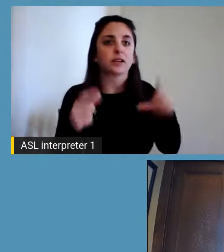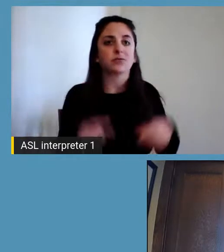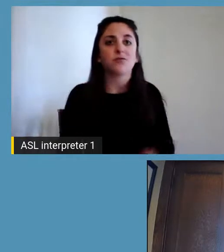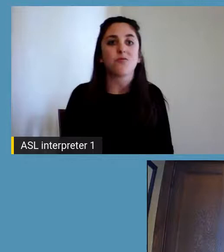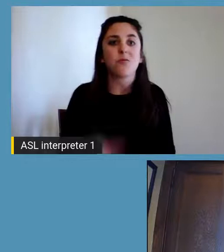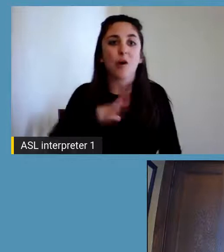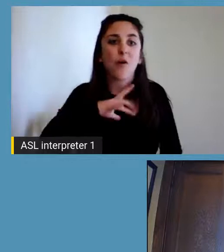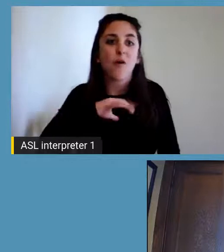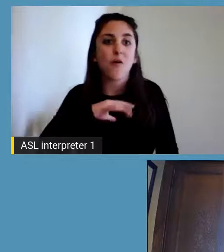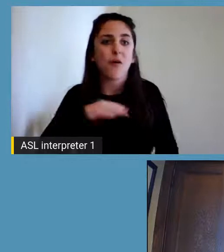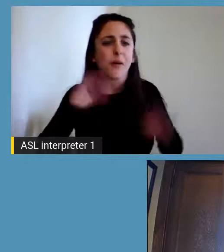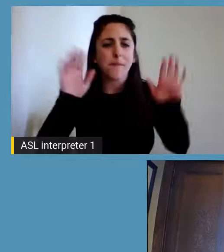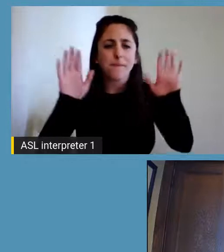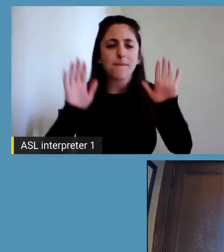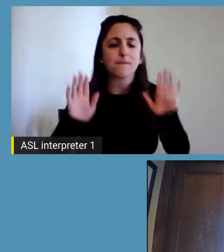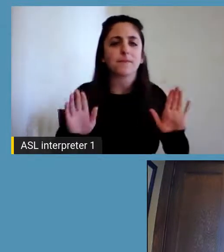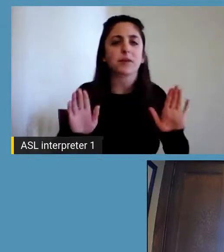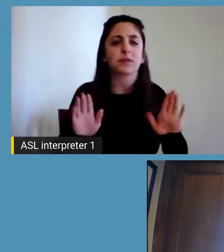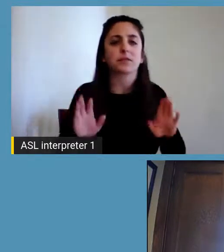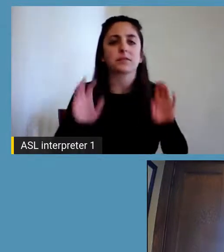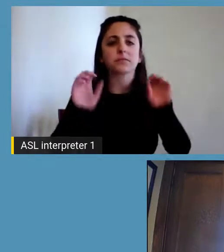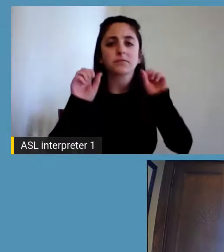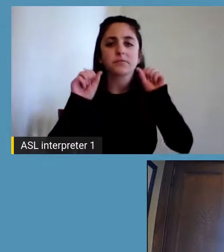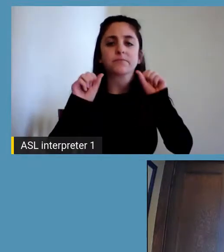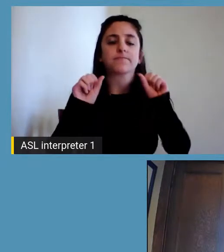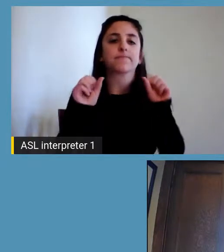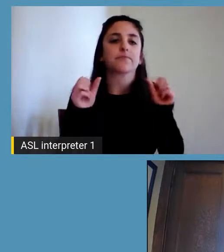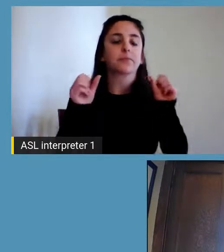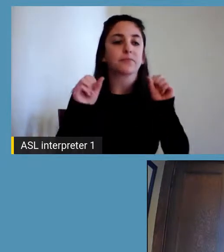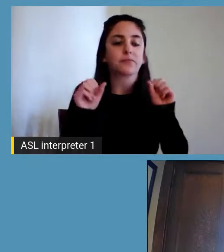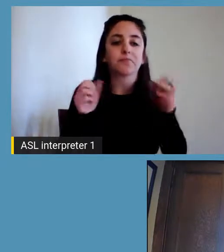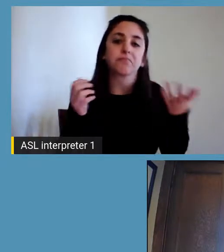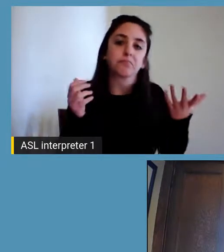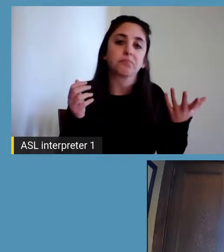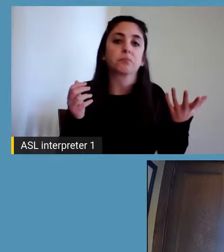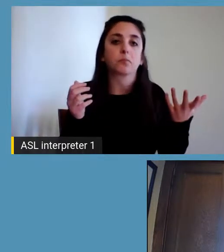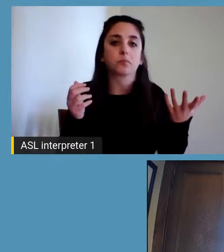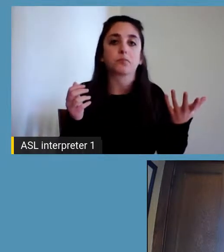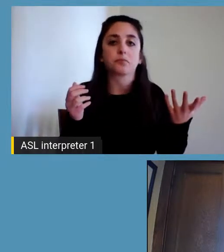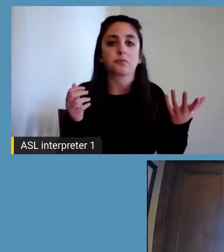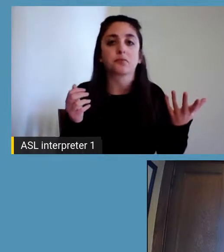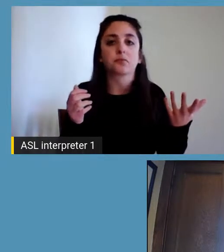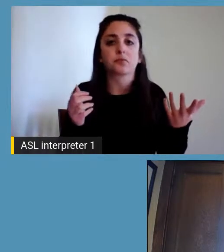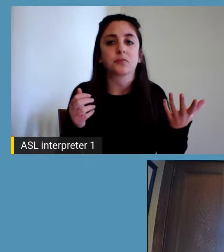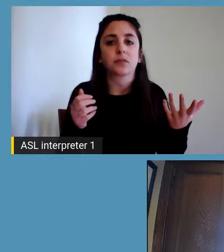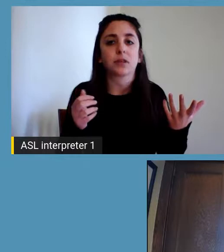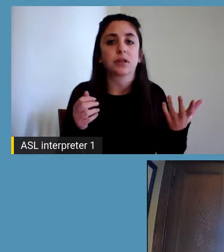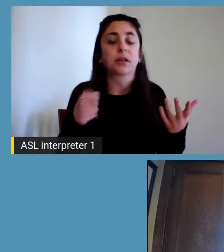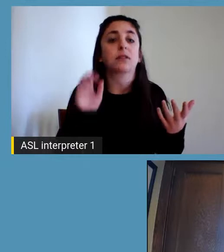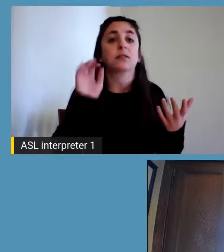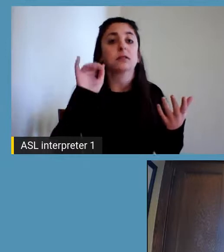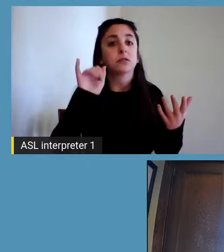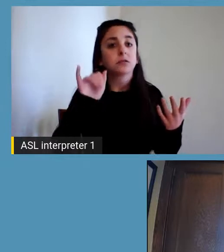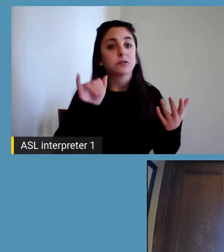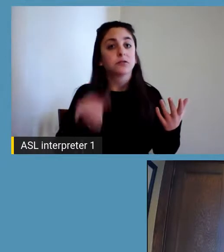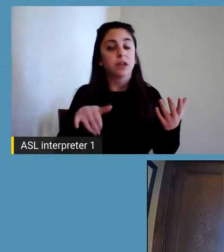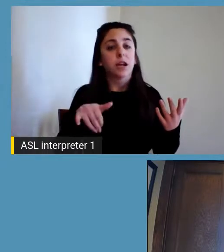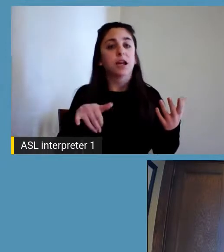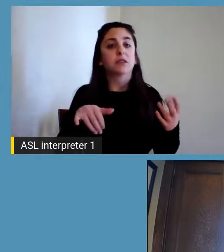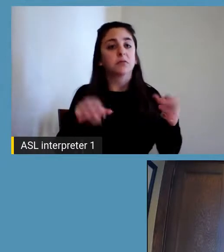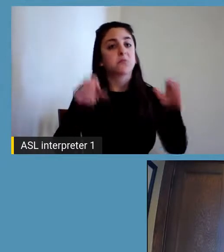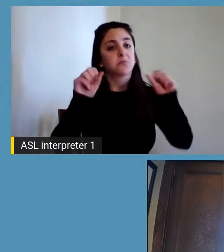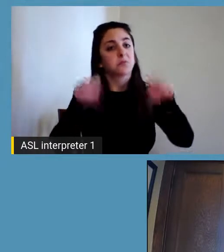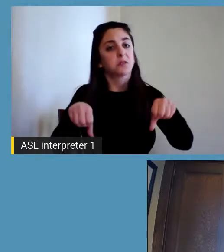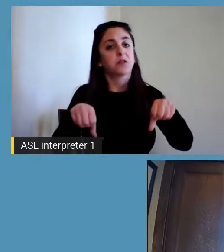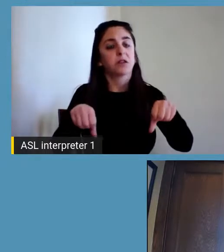And then you can take it and you can place it in the middle of your room. So that's your first version of